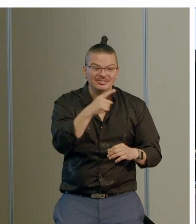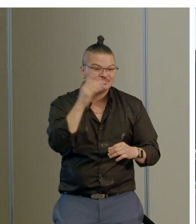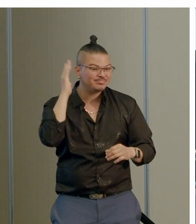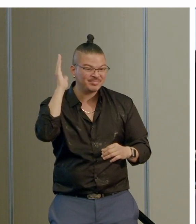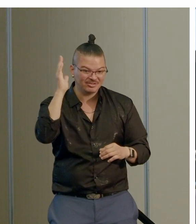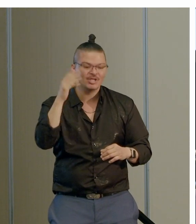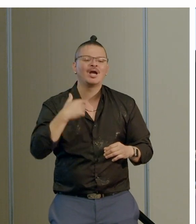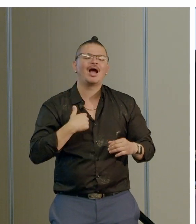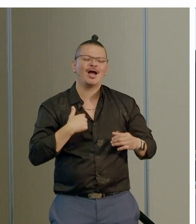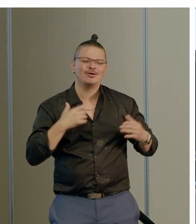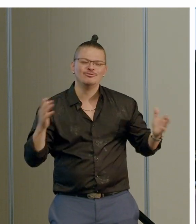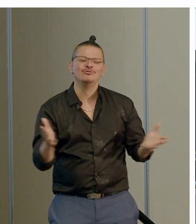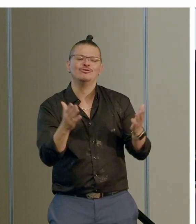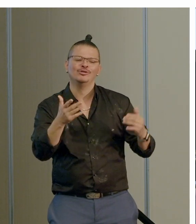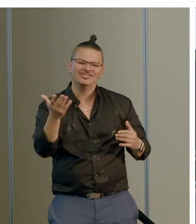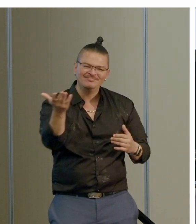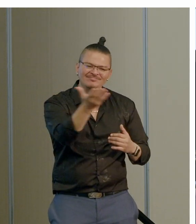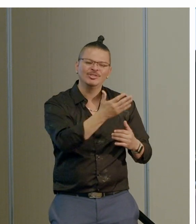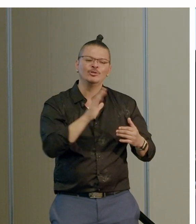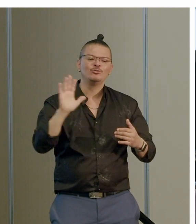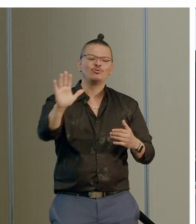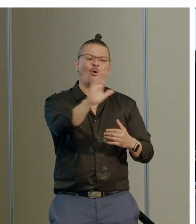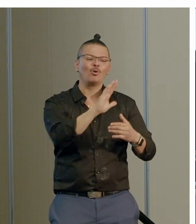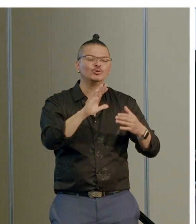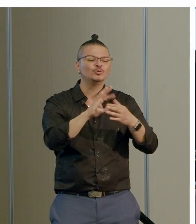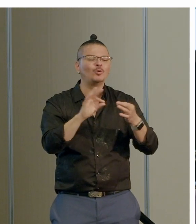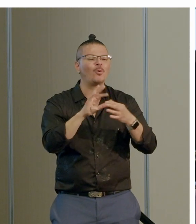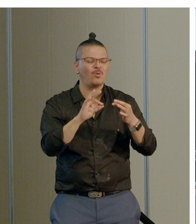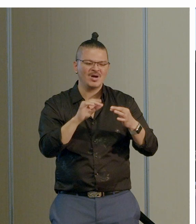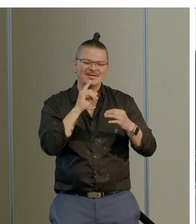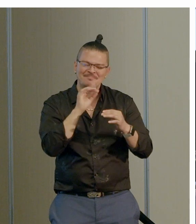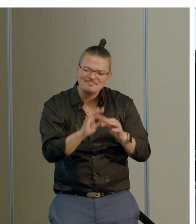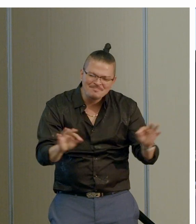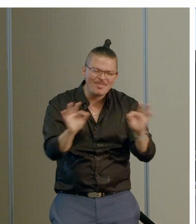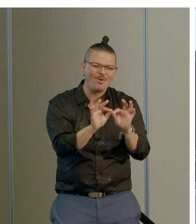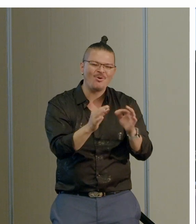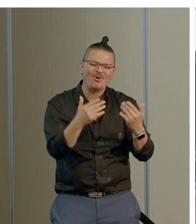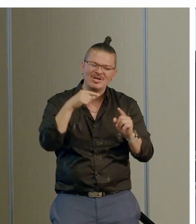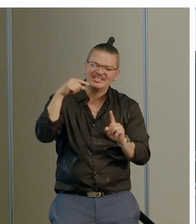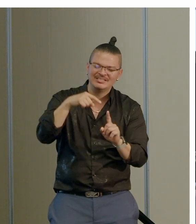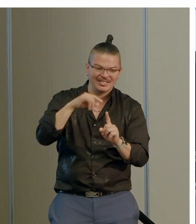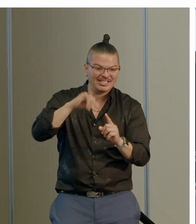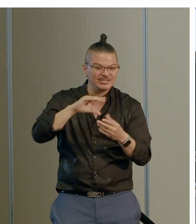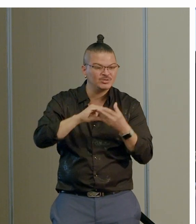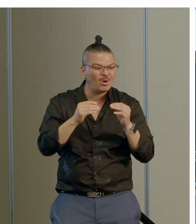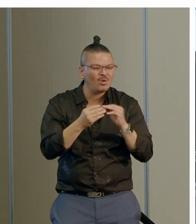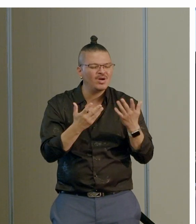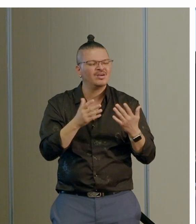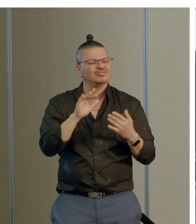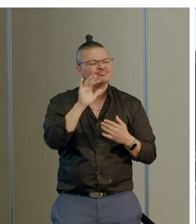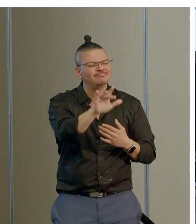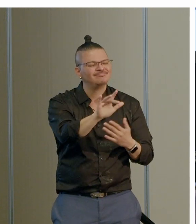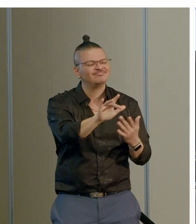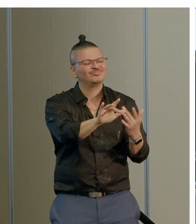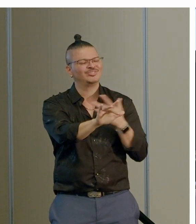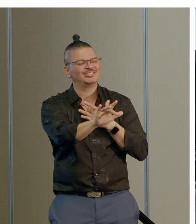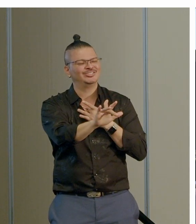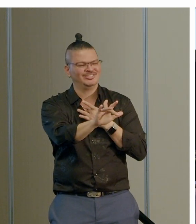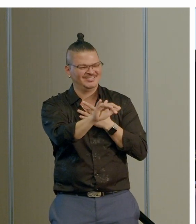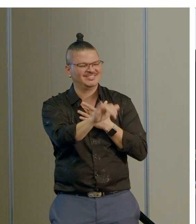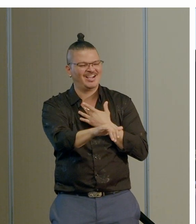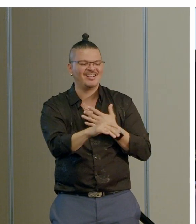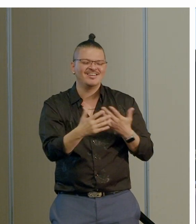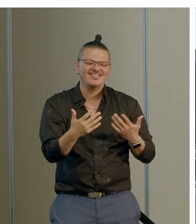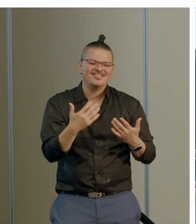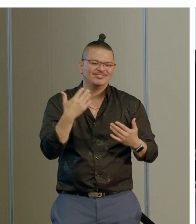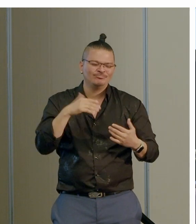going to be really, really important, and you would never know who it's going to reach, but it is rigorous. It's, I guess, because CSUN is